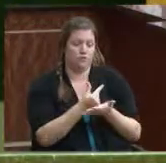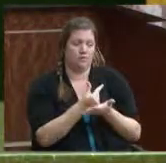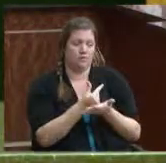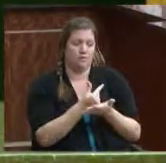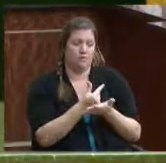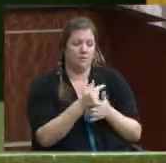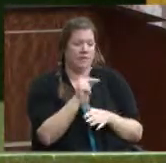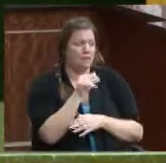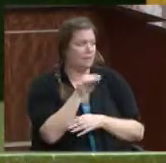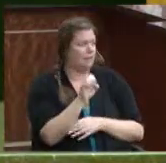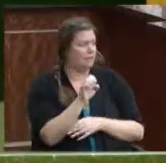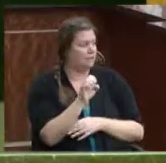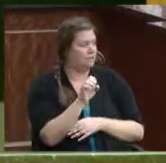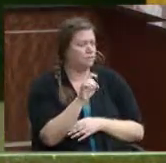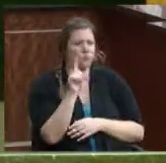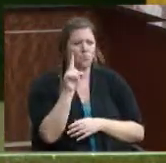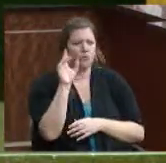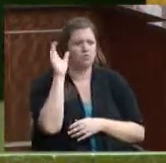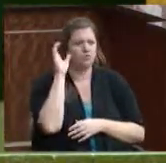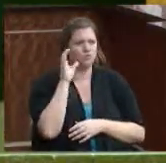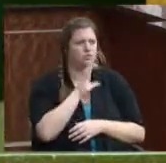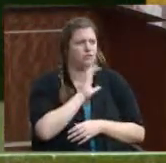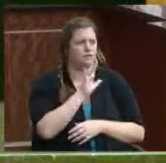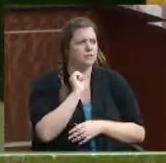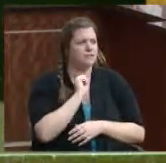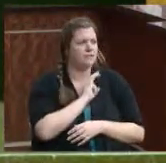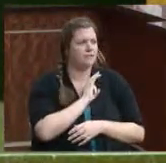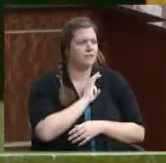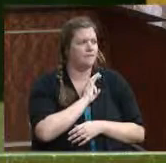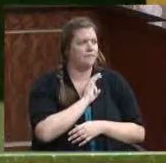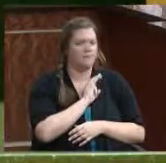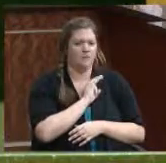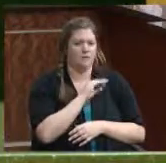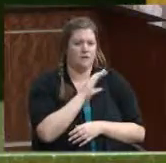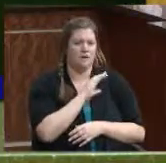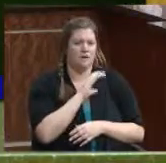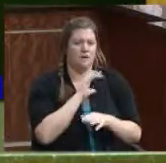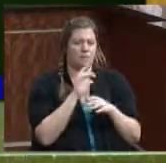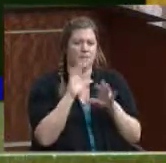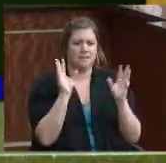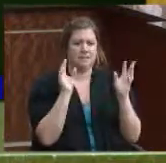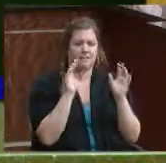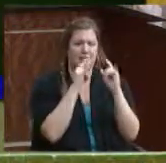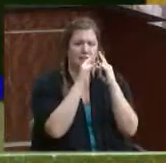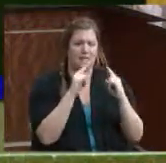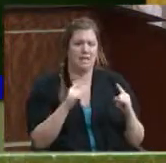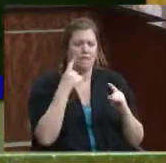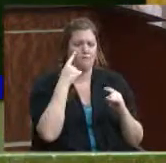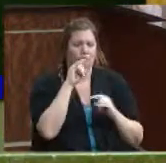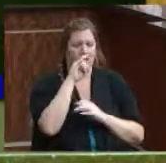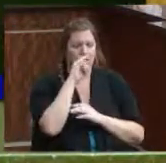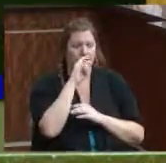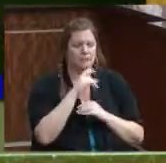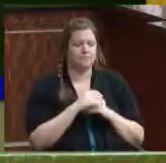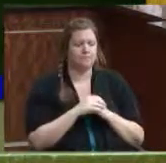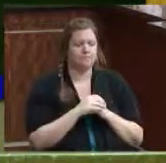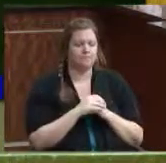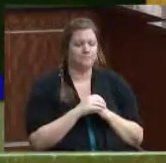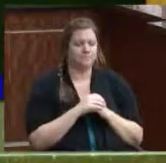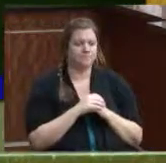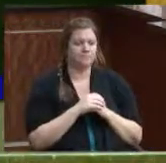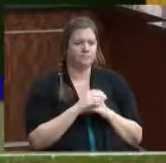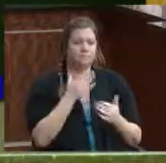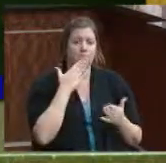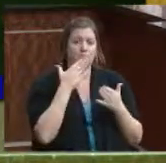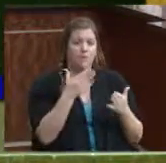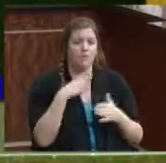I want to thank the police chief and his staff for again holding COPS camp. I think it's a great program for our kids, and I want to thank